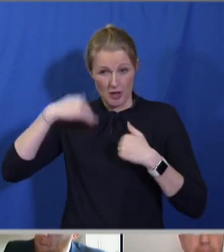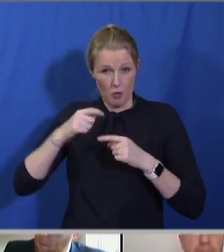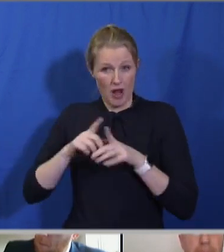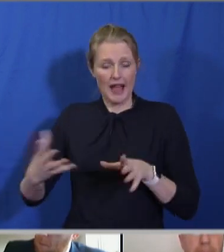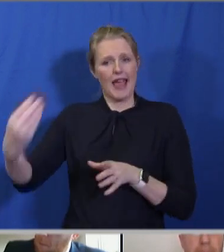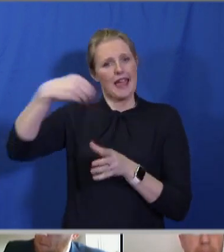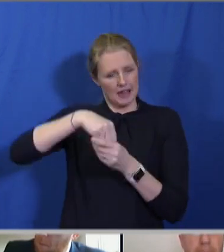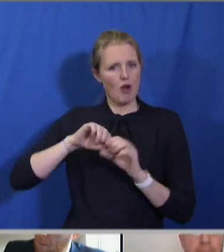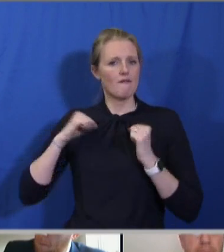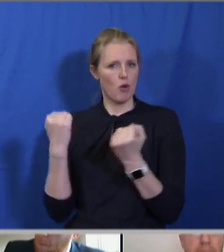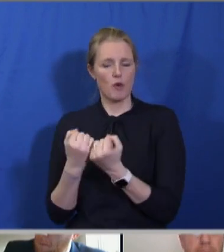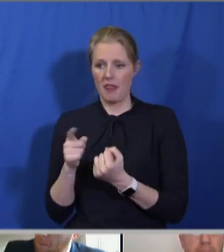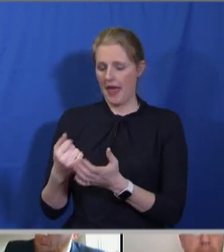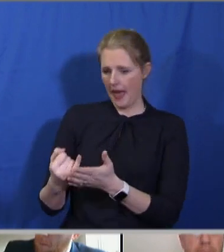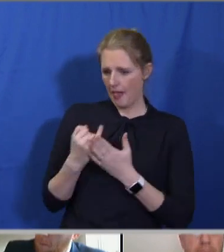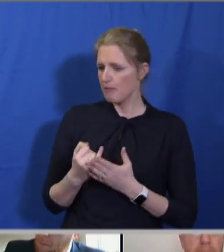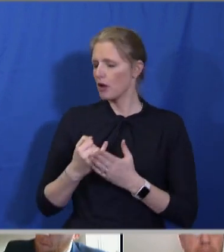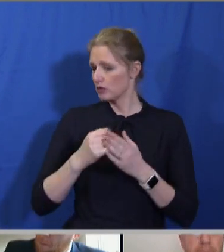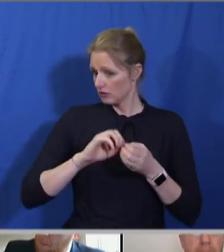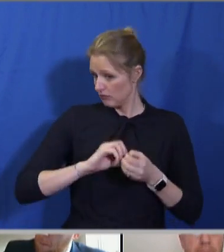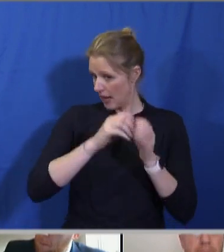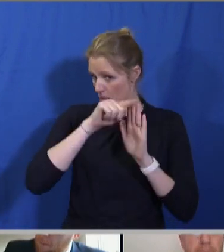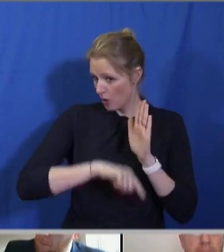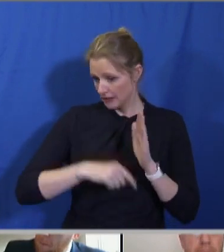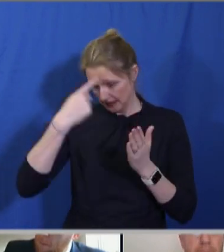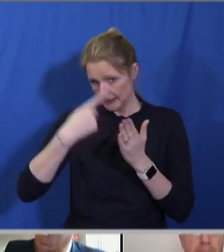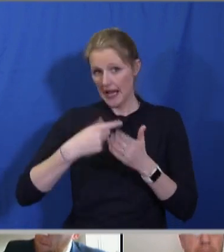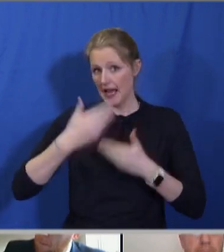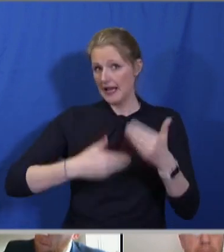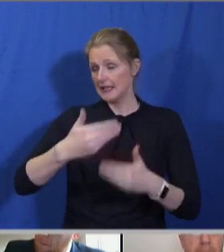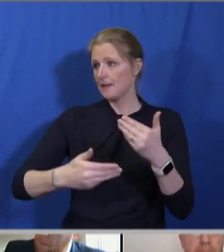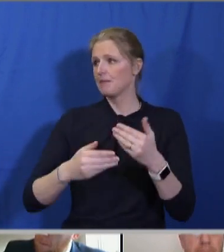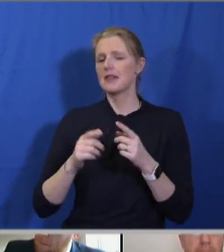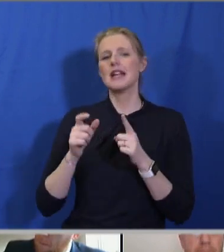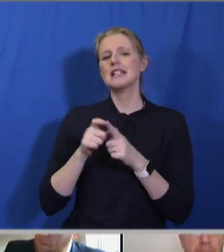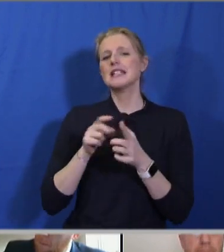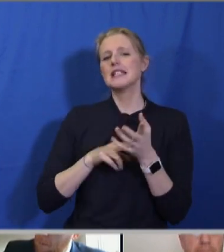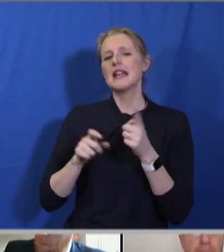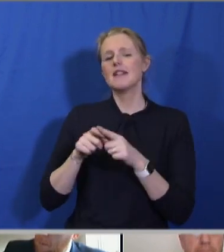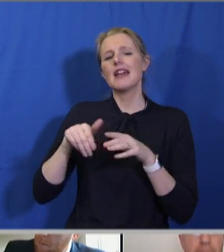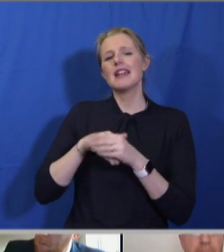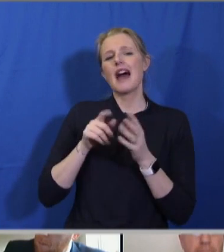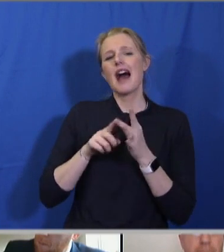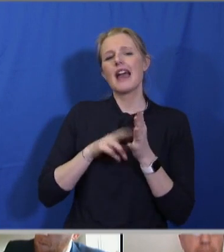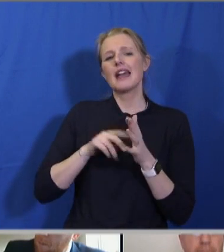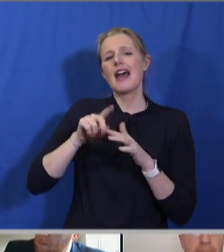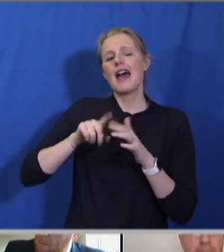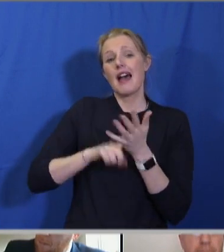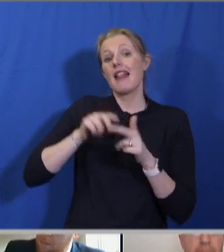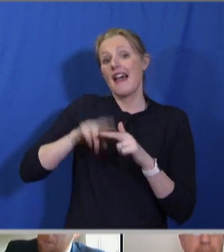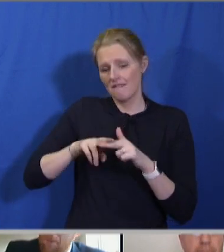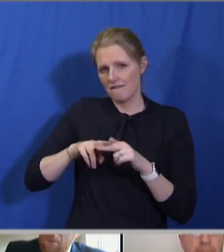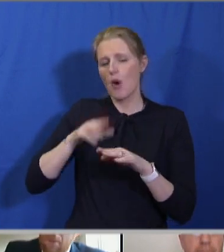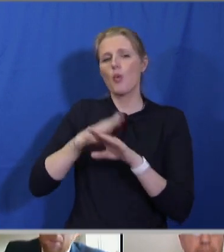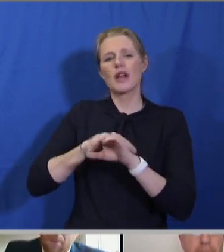us deliver and shape policy. David also sits on the ILF working group, where we have developed